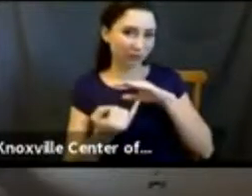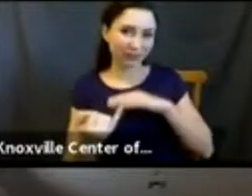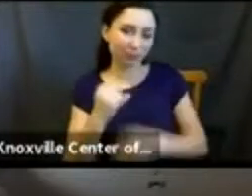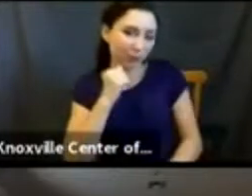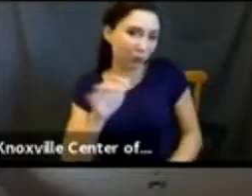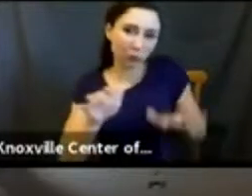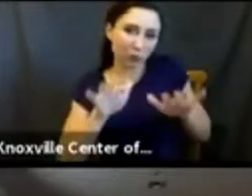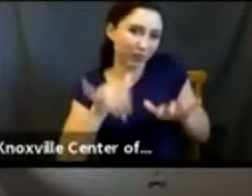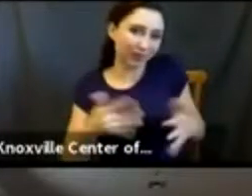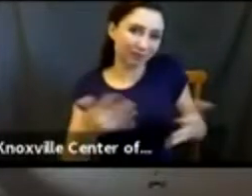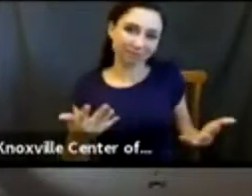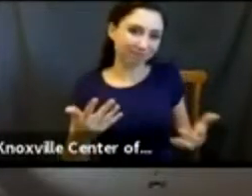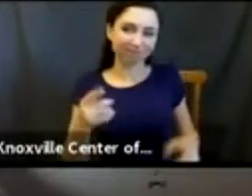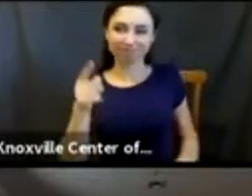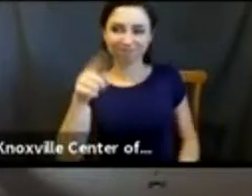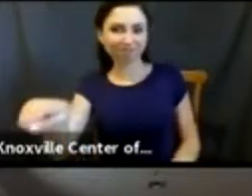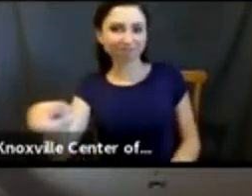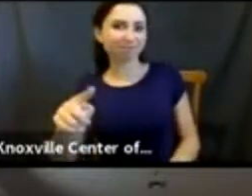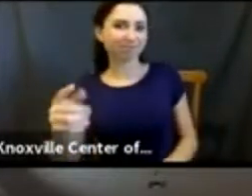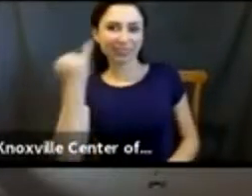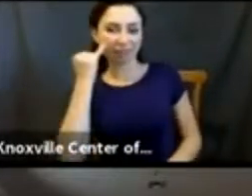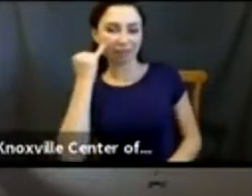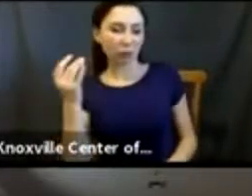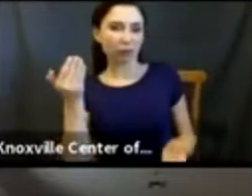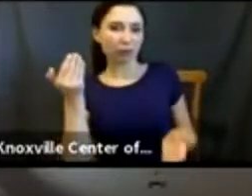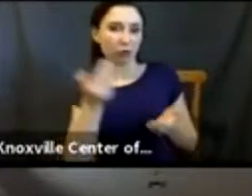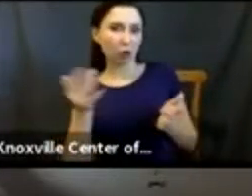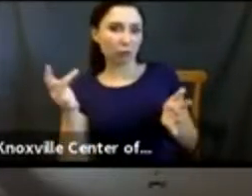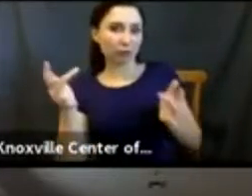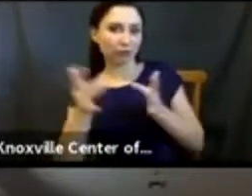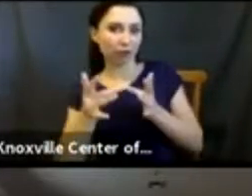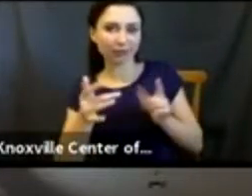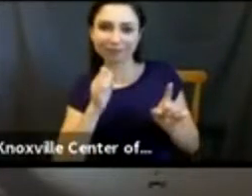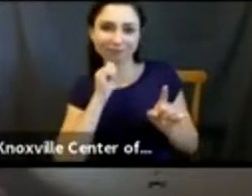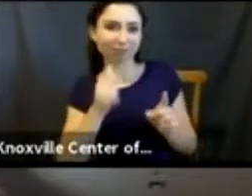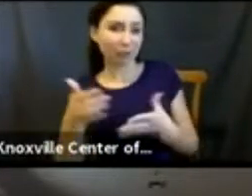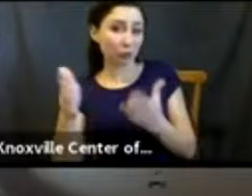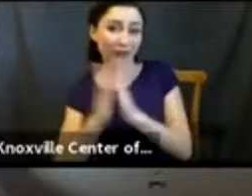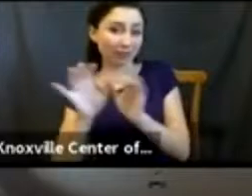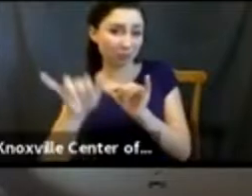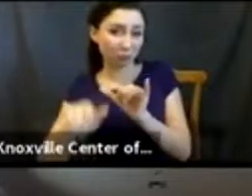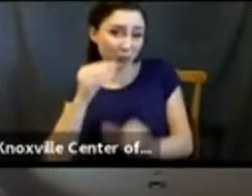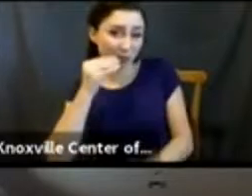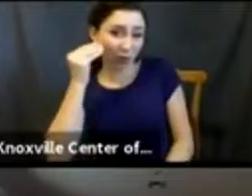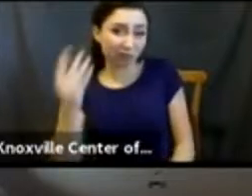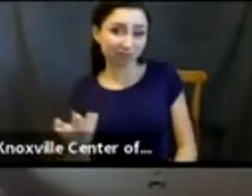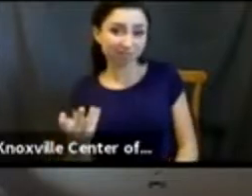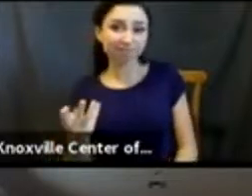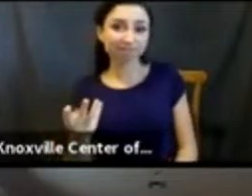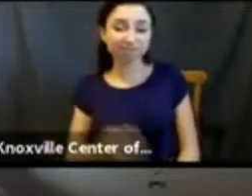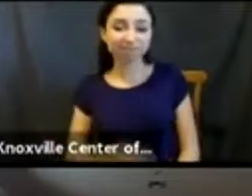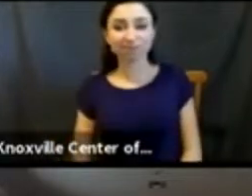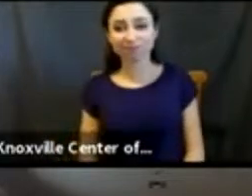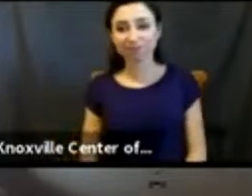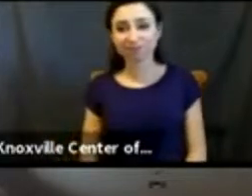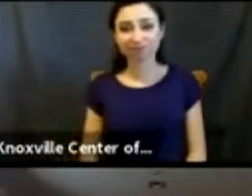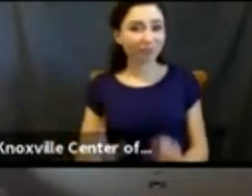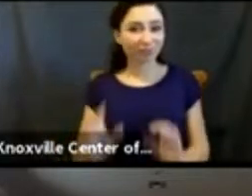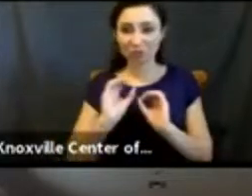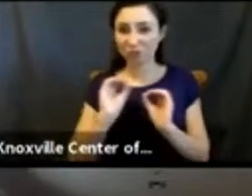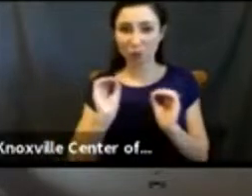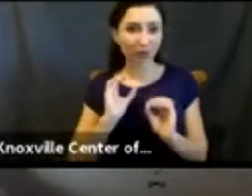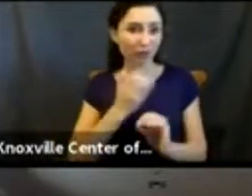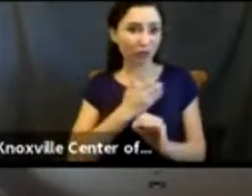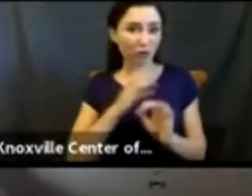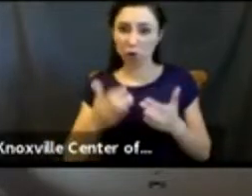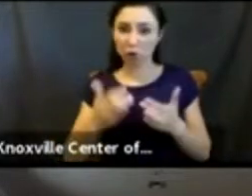We don't ask them to stay home. I mean, at least no one in our group has.